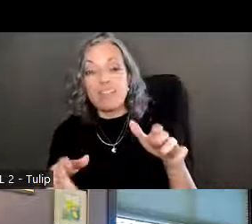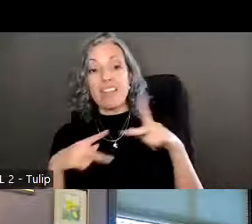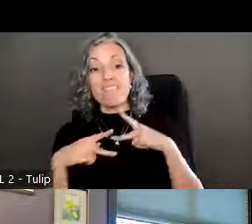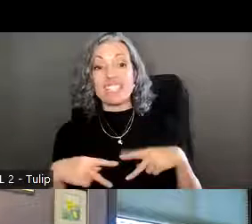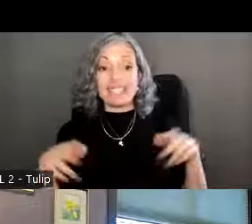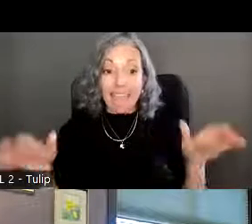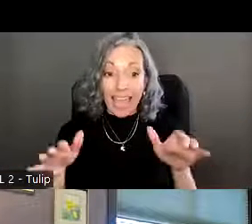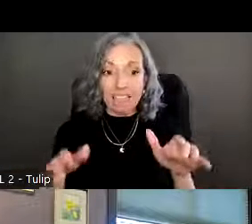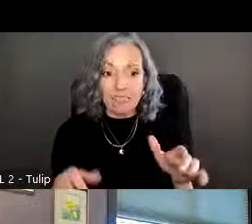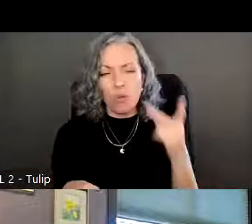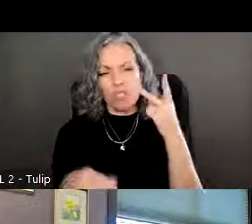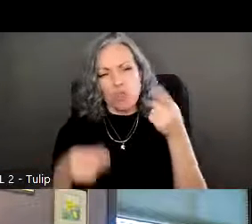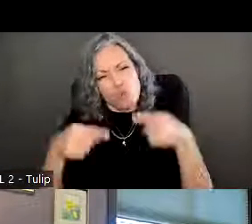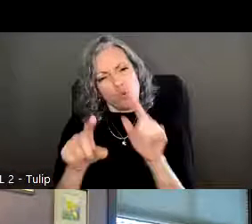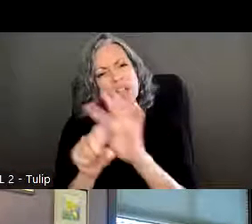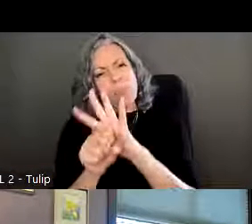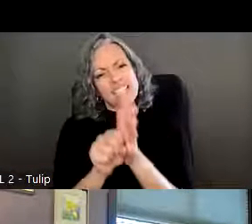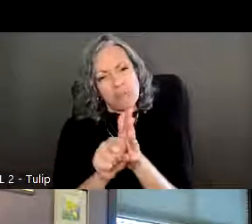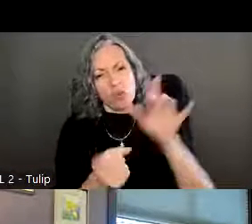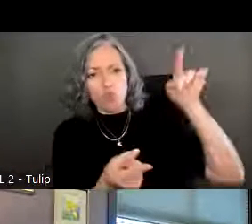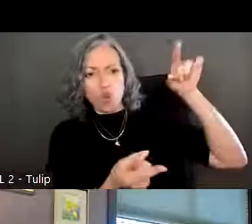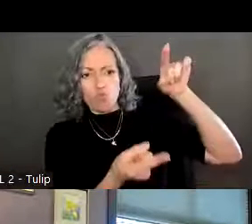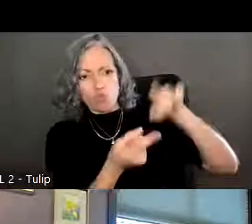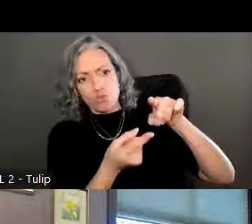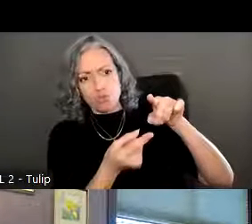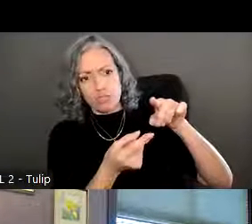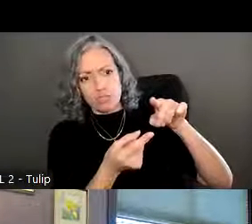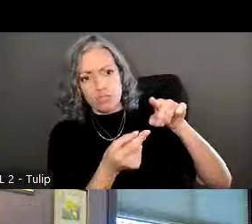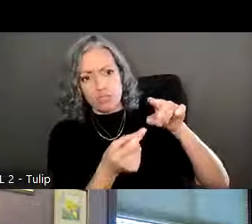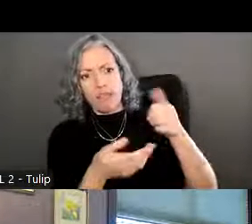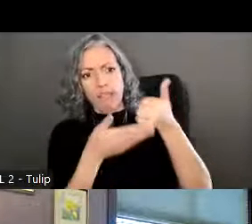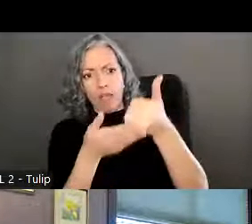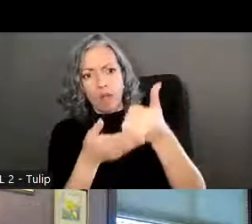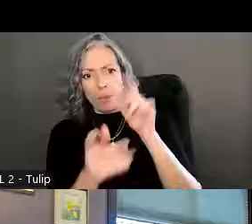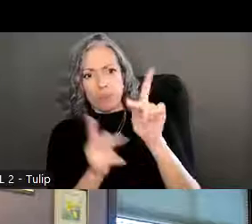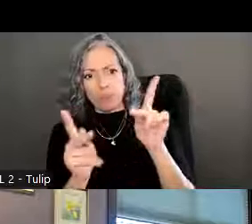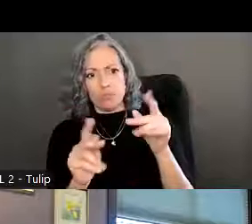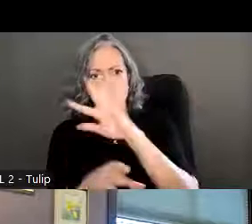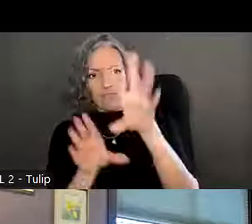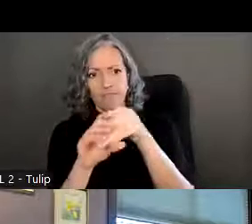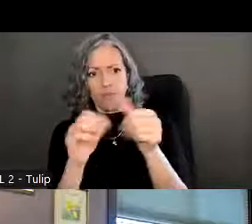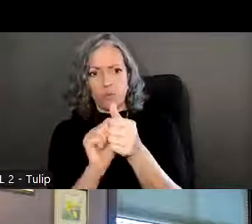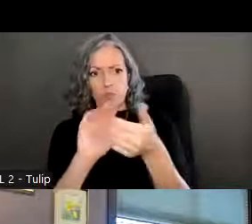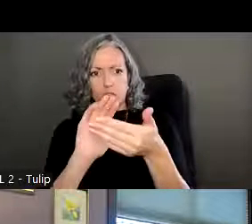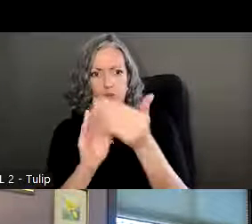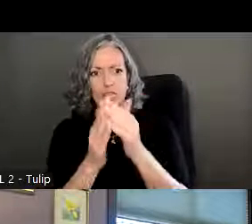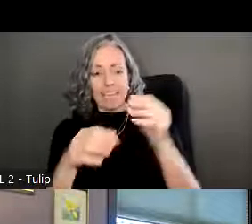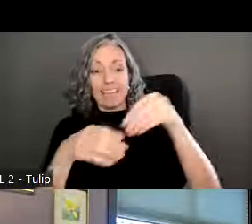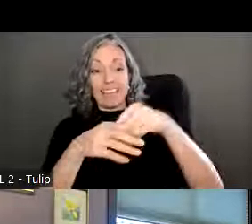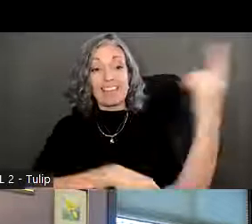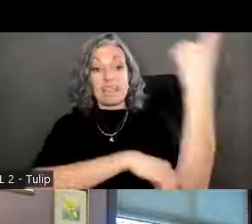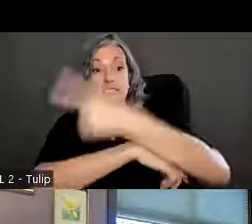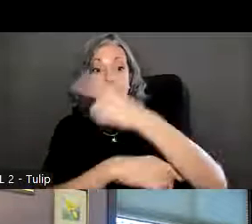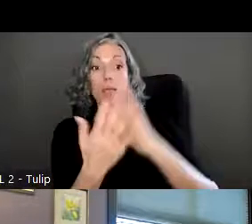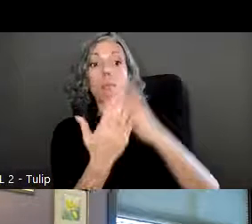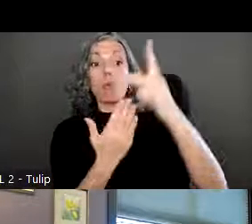we saw in the pandemic, help people stay connected to community, be part of community in the day program, improve not only